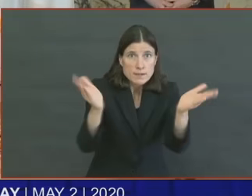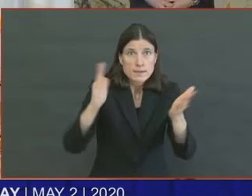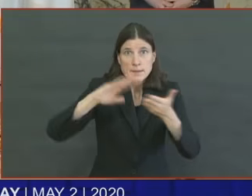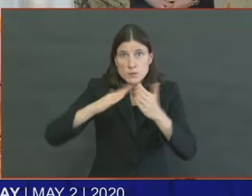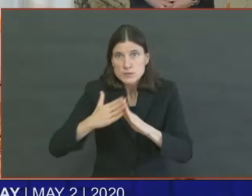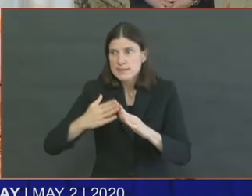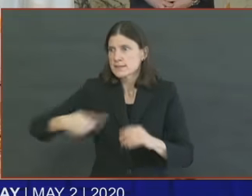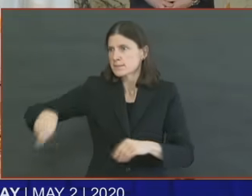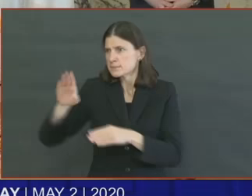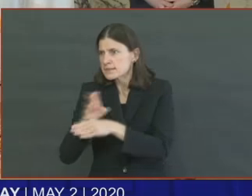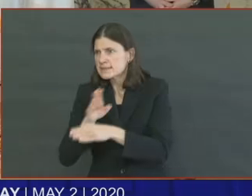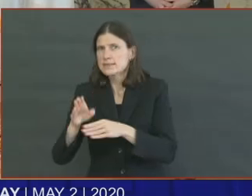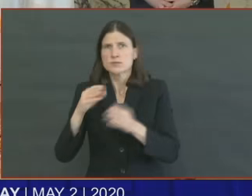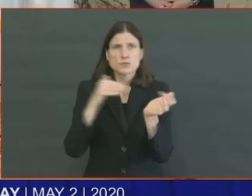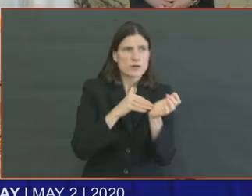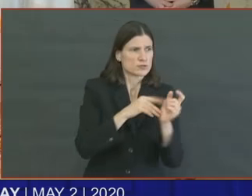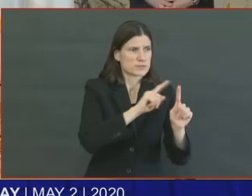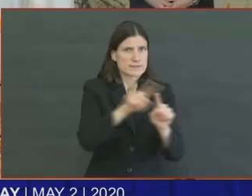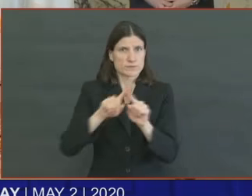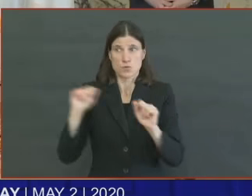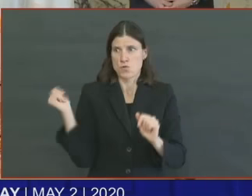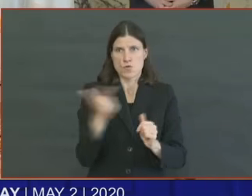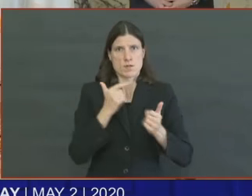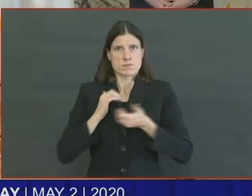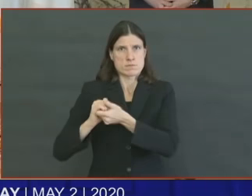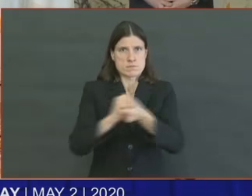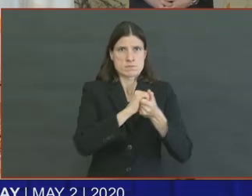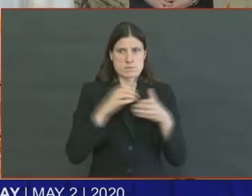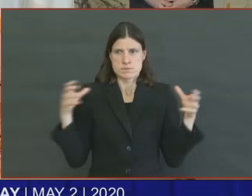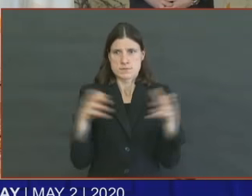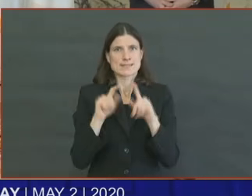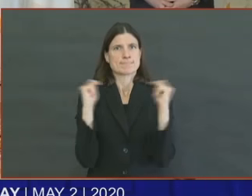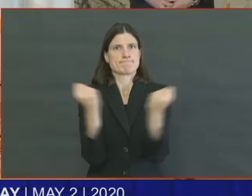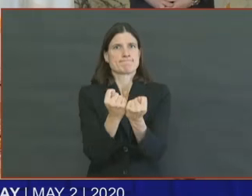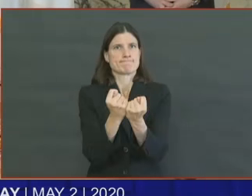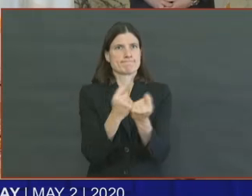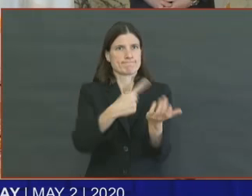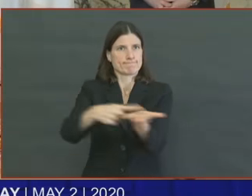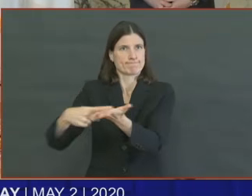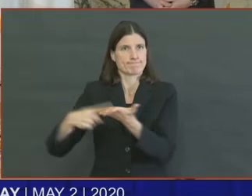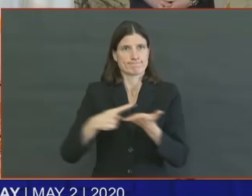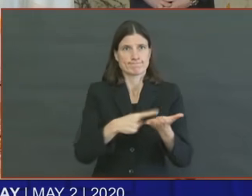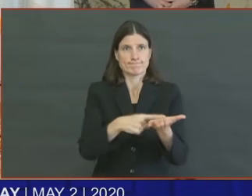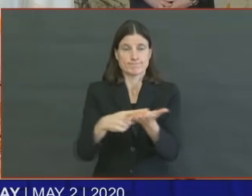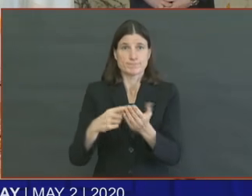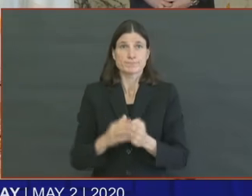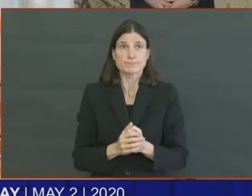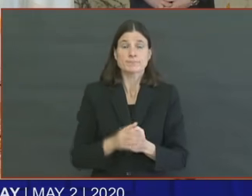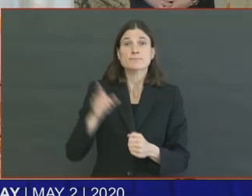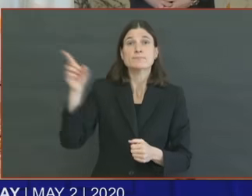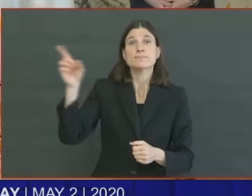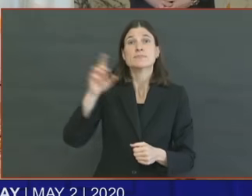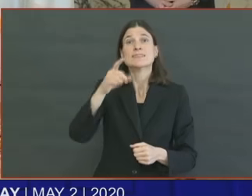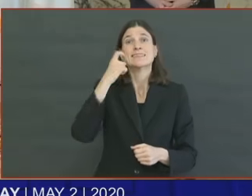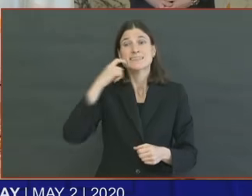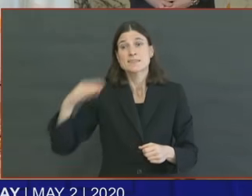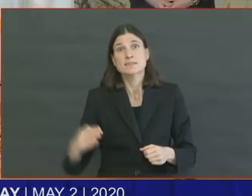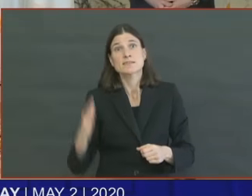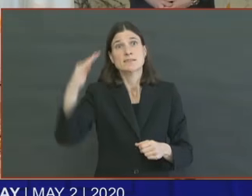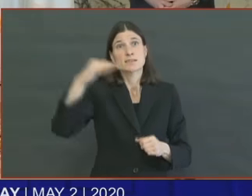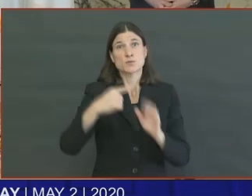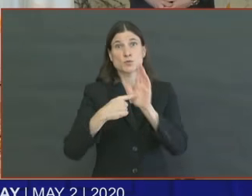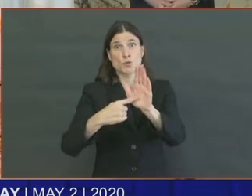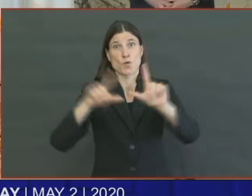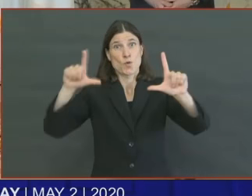governor spoke about will be on the Rhode Island Department of Health's COVID-19 data page, and